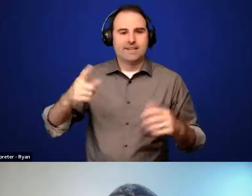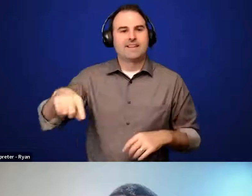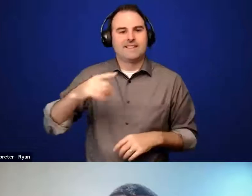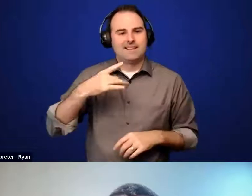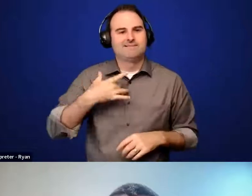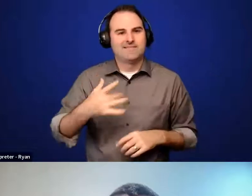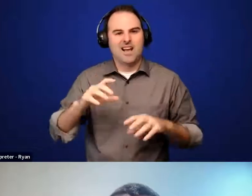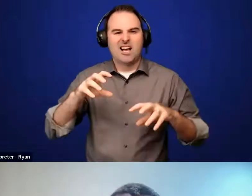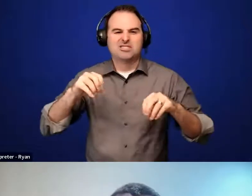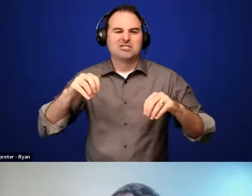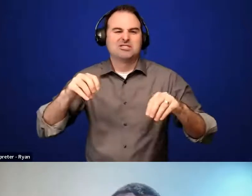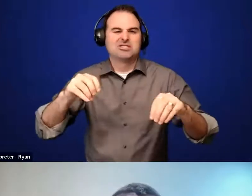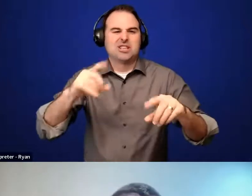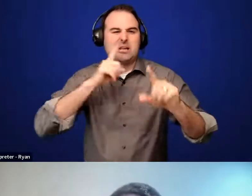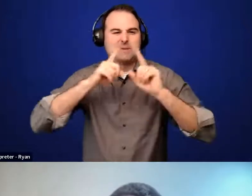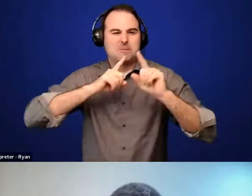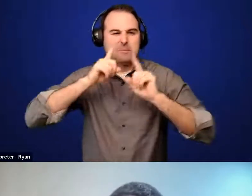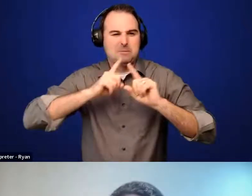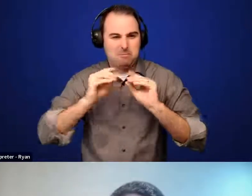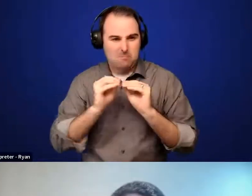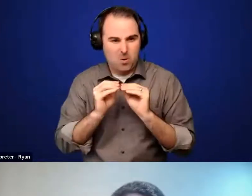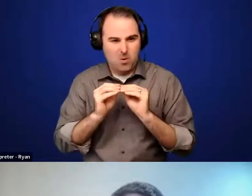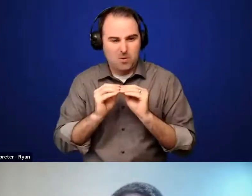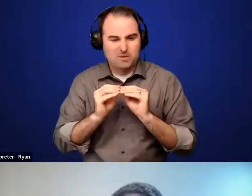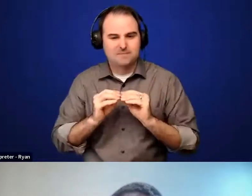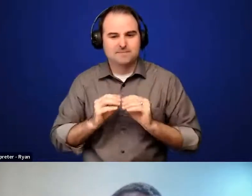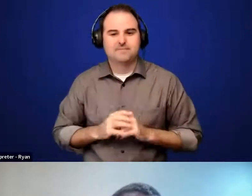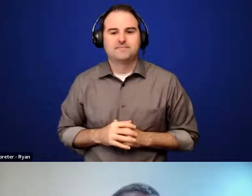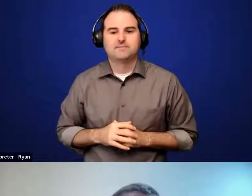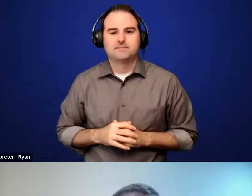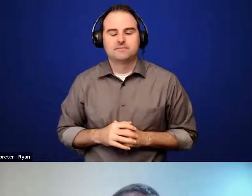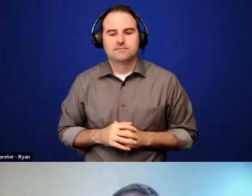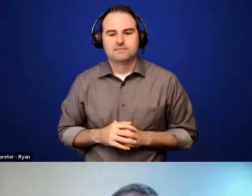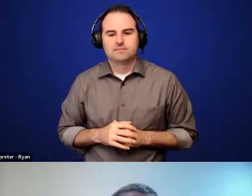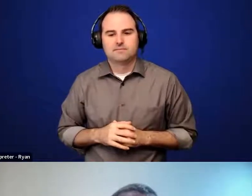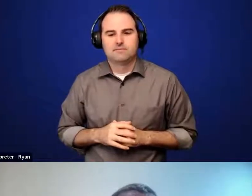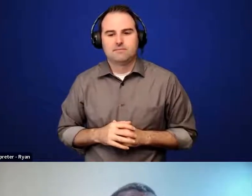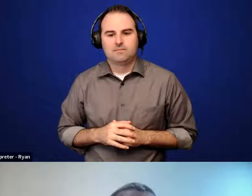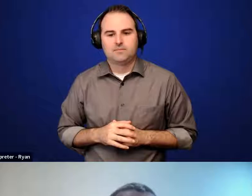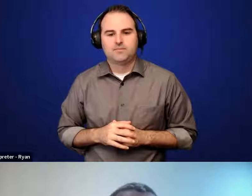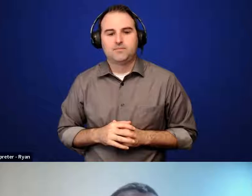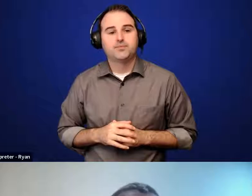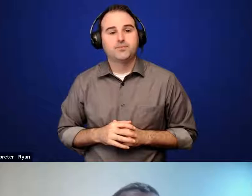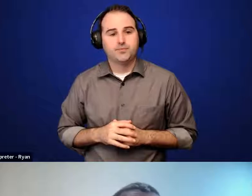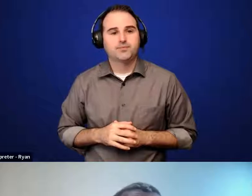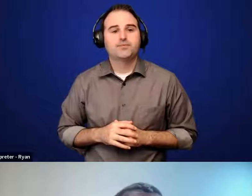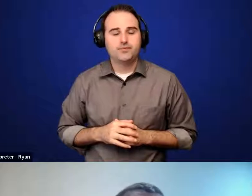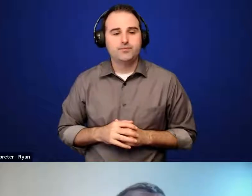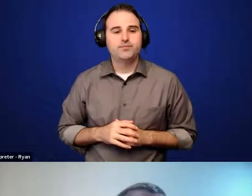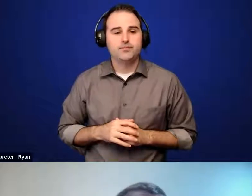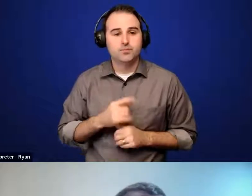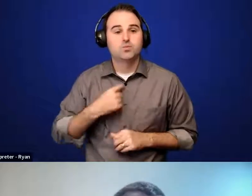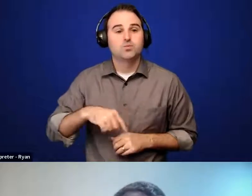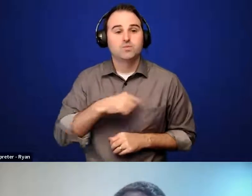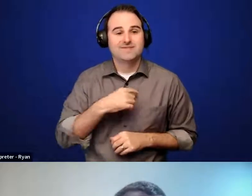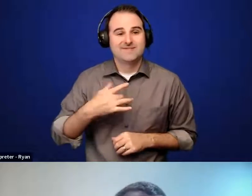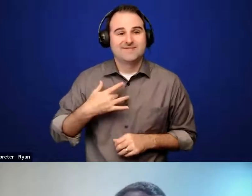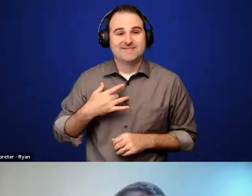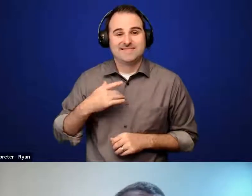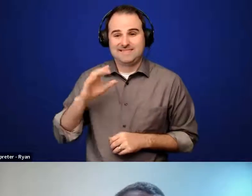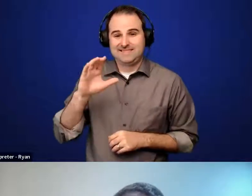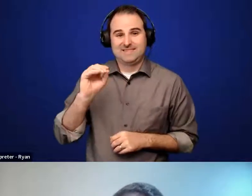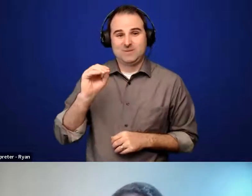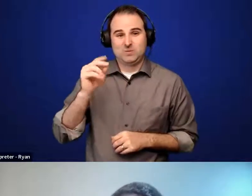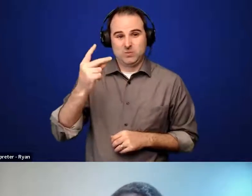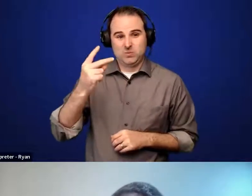our assumption or in our explanation, we believe that CO2 concentration, which is one of the key elements